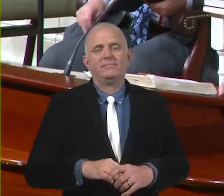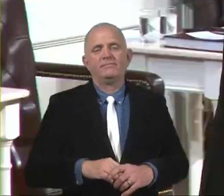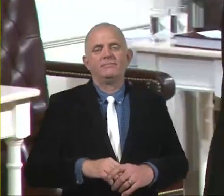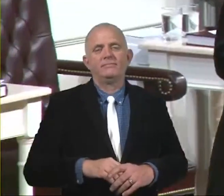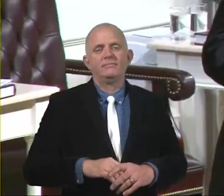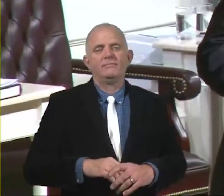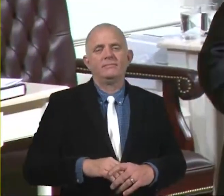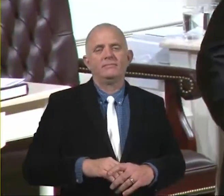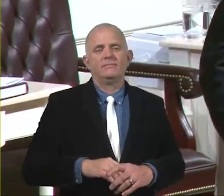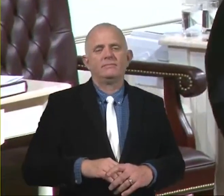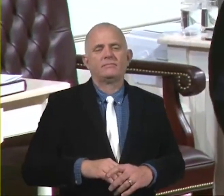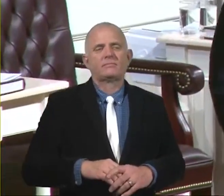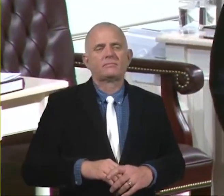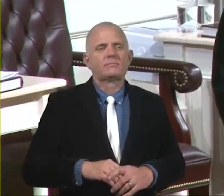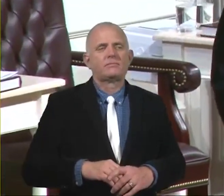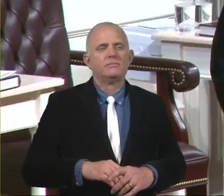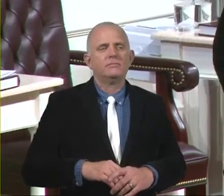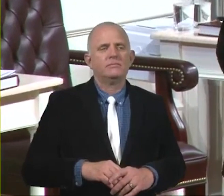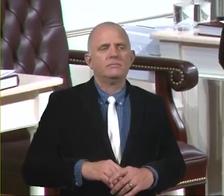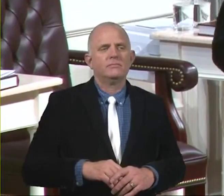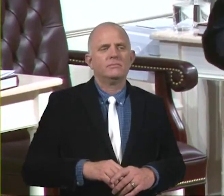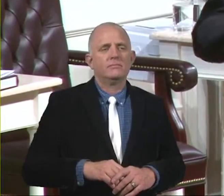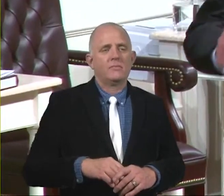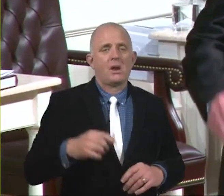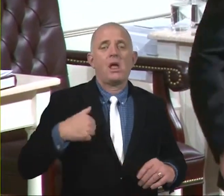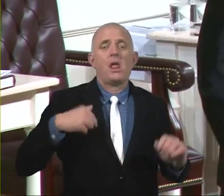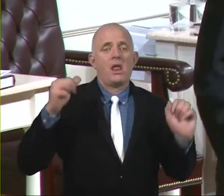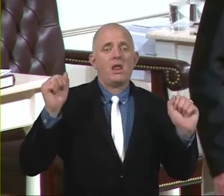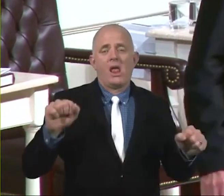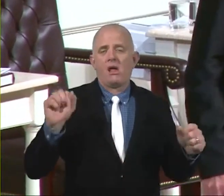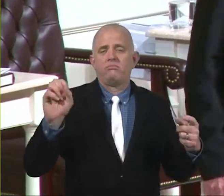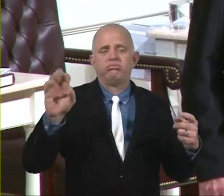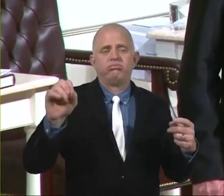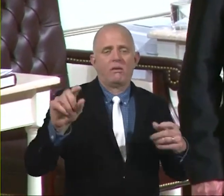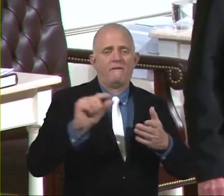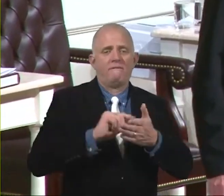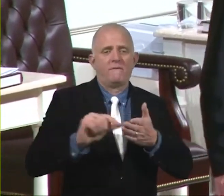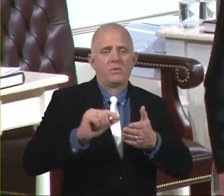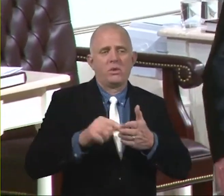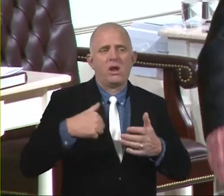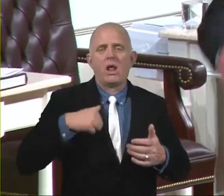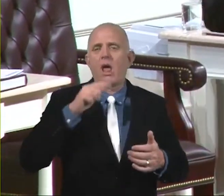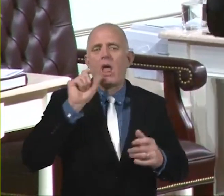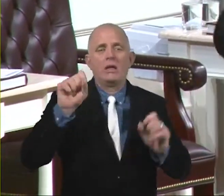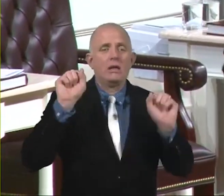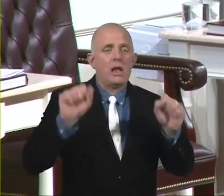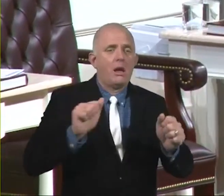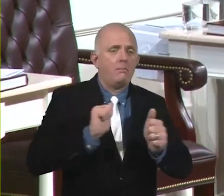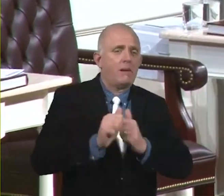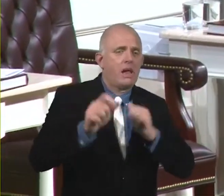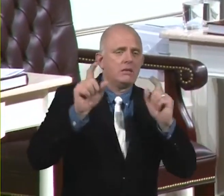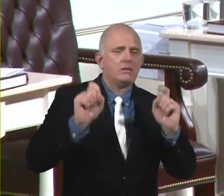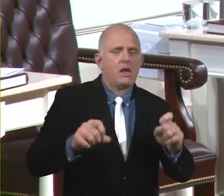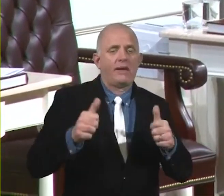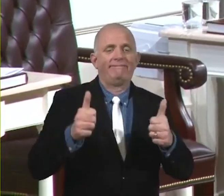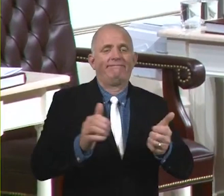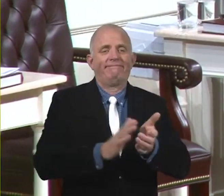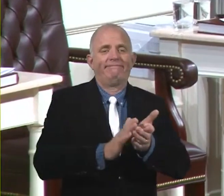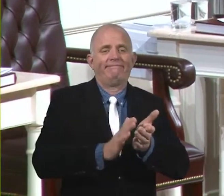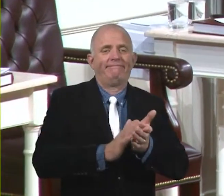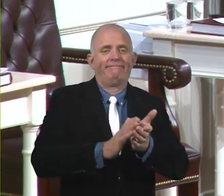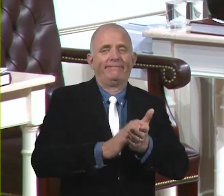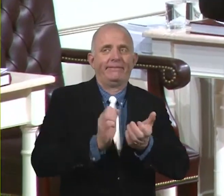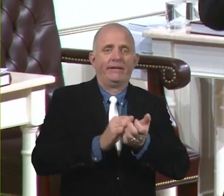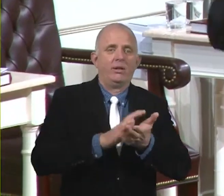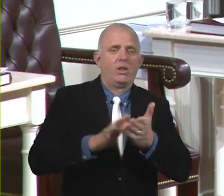I'm not asking you if you can quote the books of the Bible. I'm not asking you if you can pass a bonehead test and get into college out of it. I'm asking